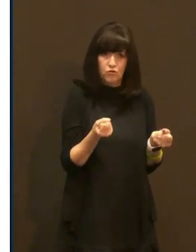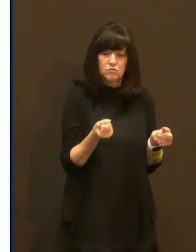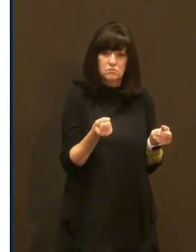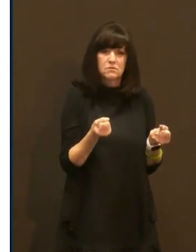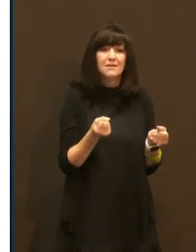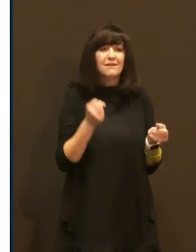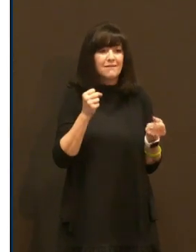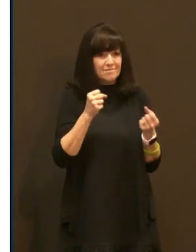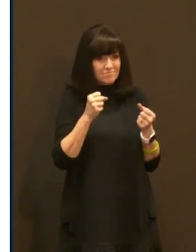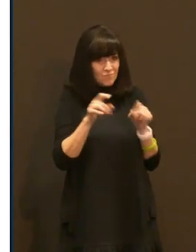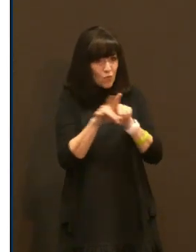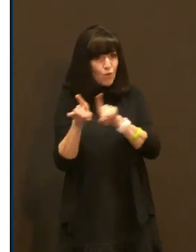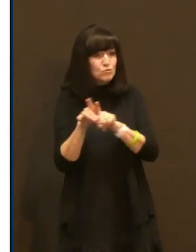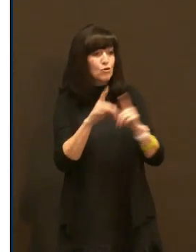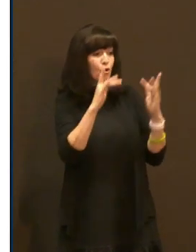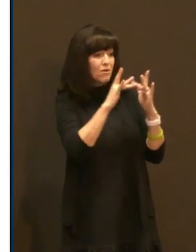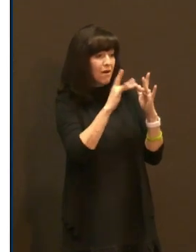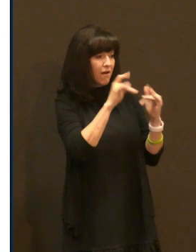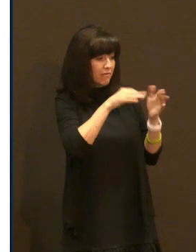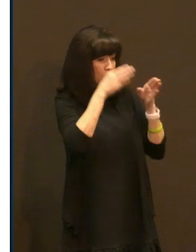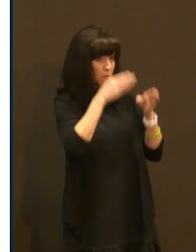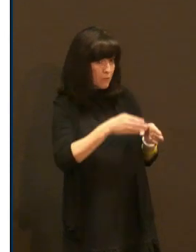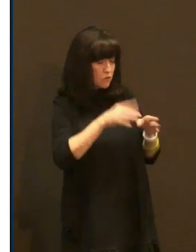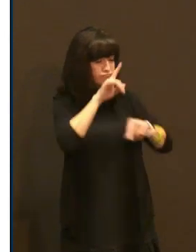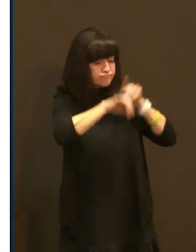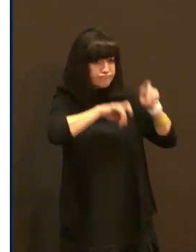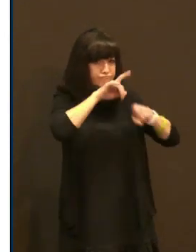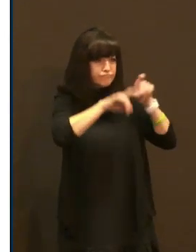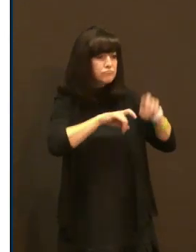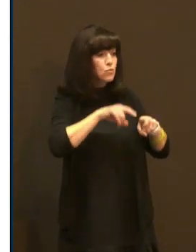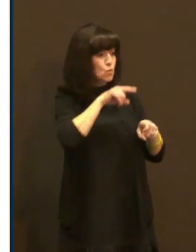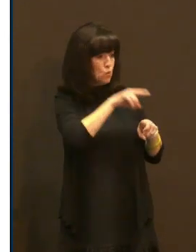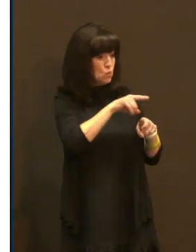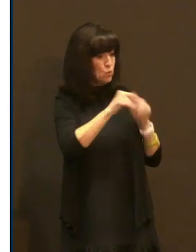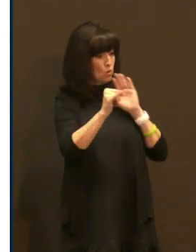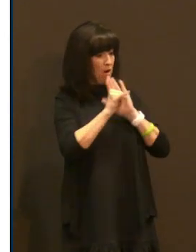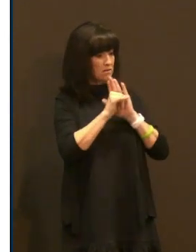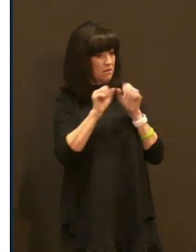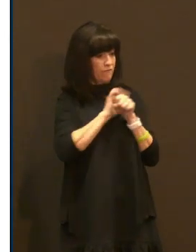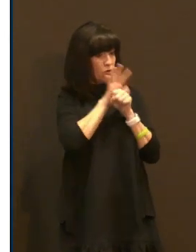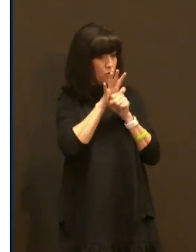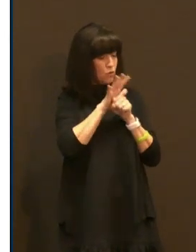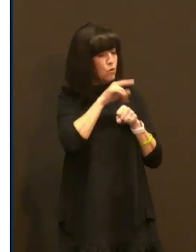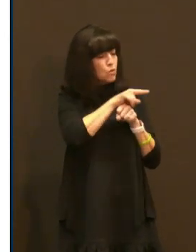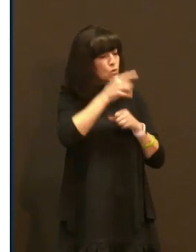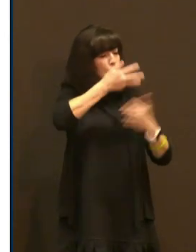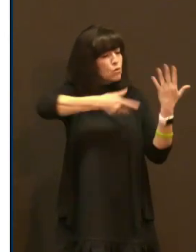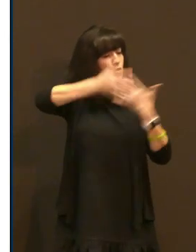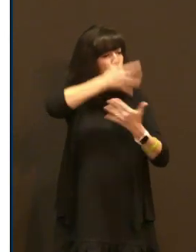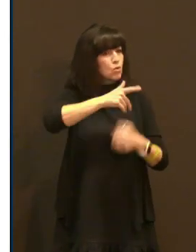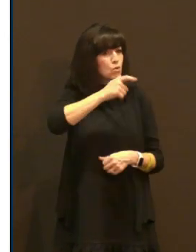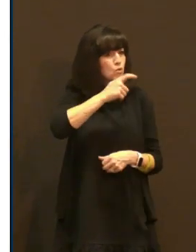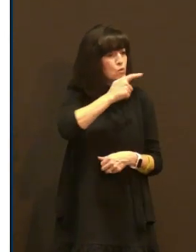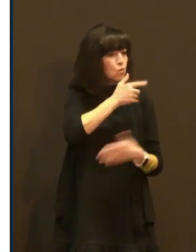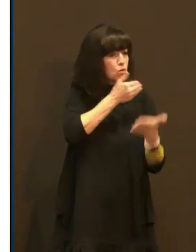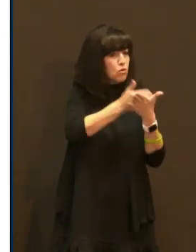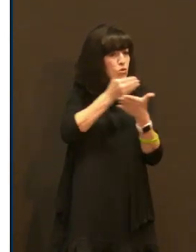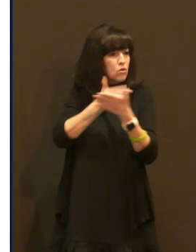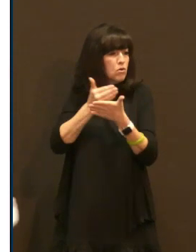team is moving forward with the National Guard leading the way, and we'll be talking more about